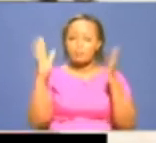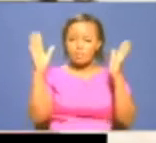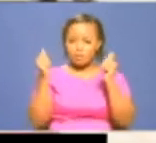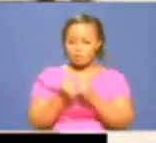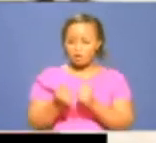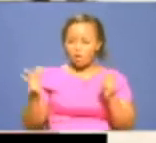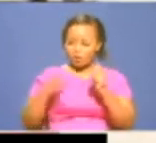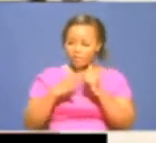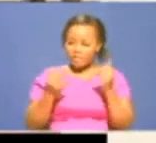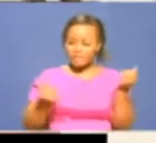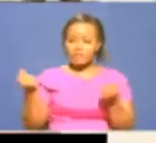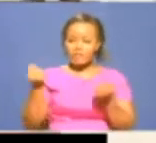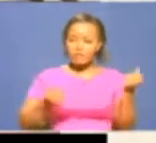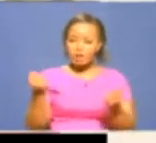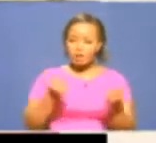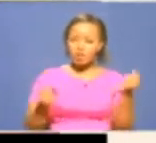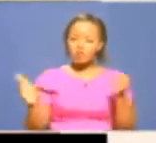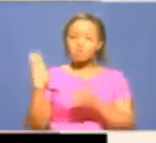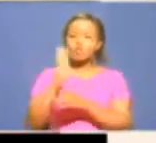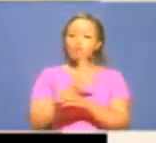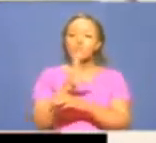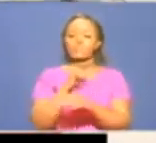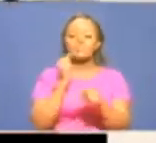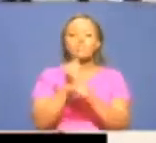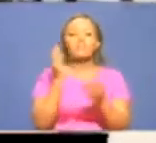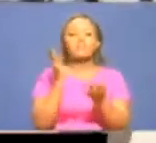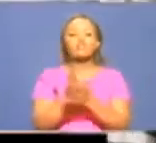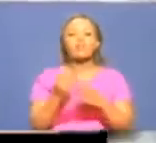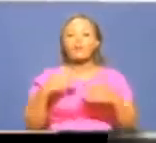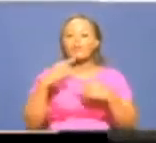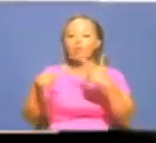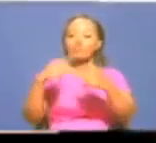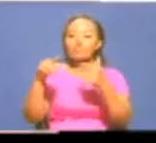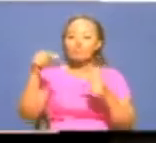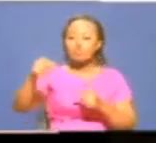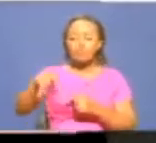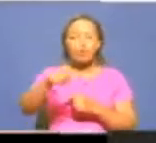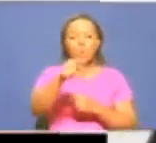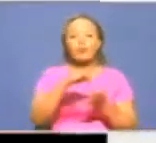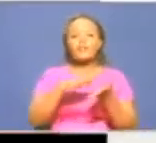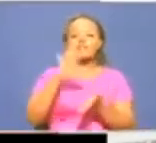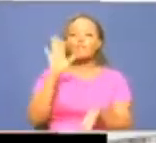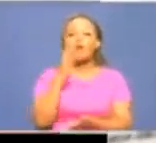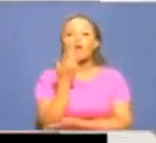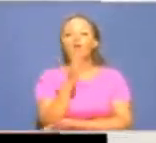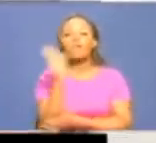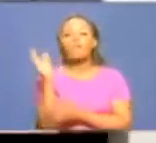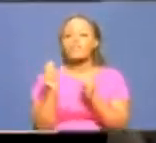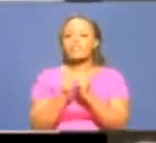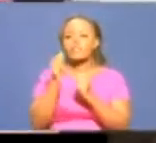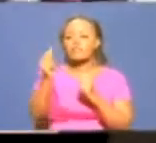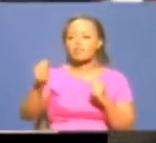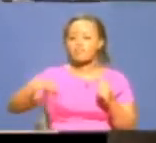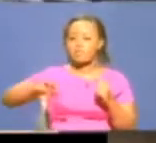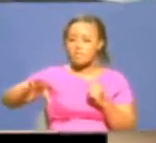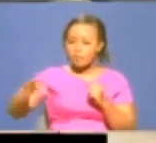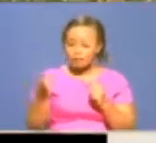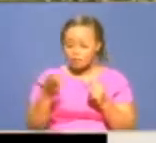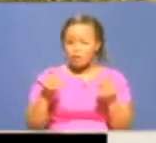be used in the restoration of forest cover in 15 counties. Kamau calling on more partnership in